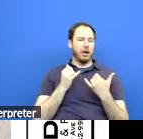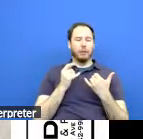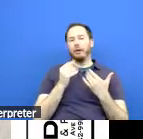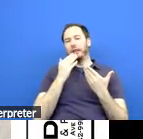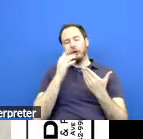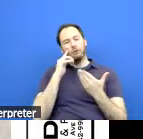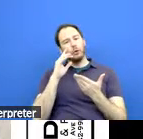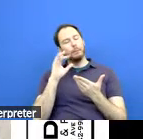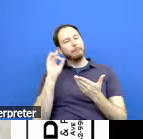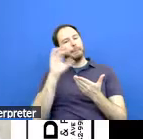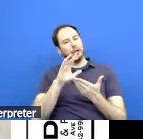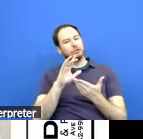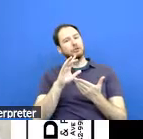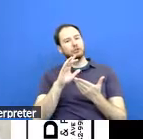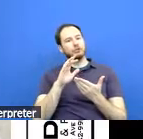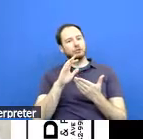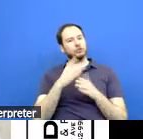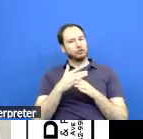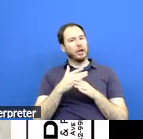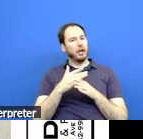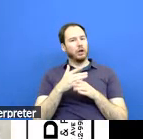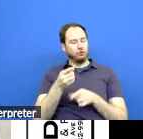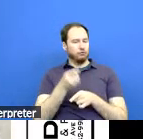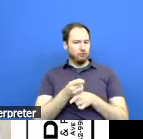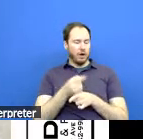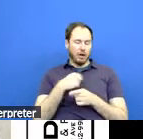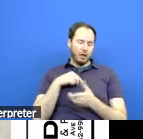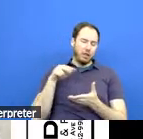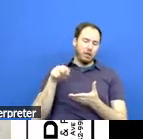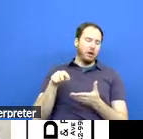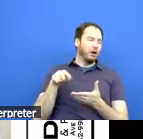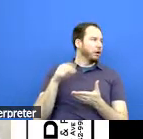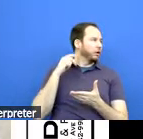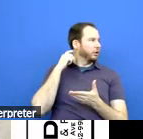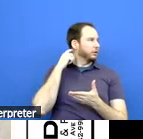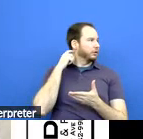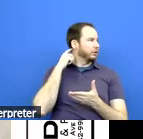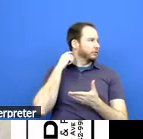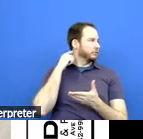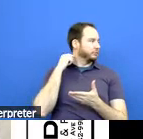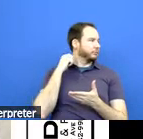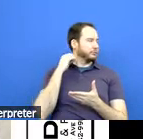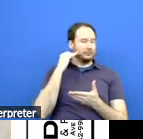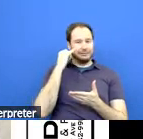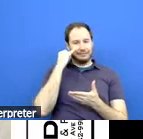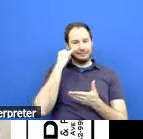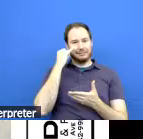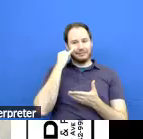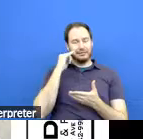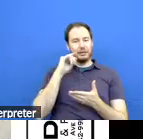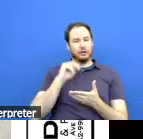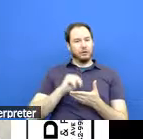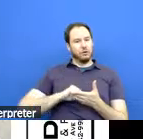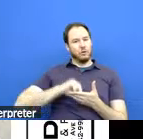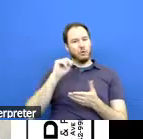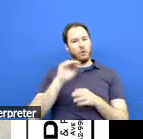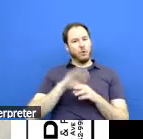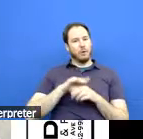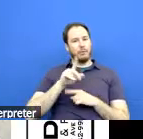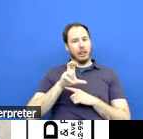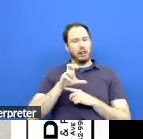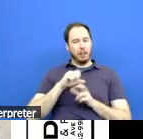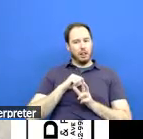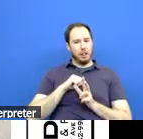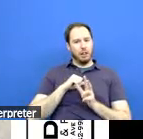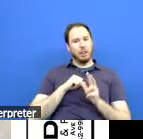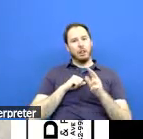for bringing that concern, especially, you're right, as I look at it, if they're coming northbound on Pinnacle and make the